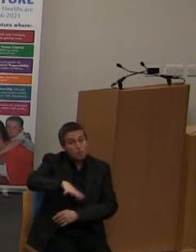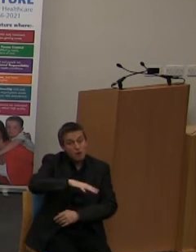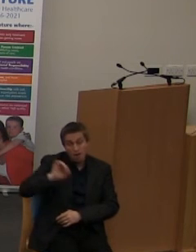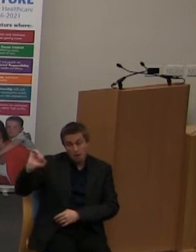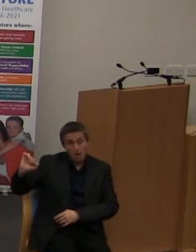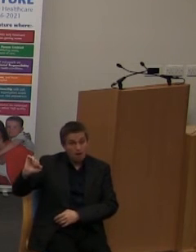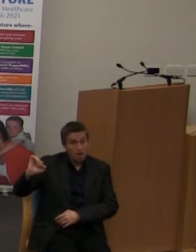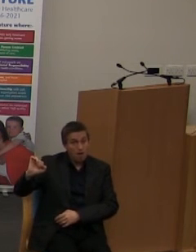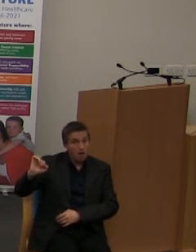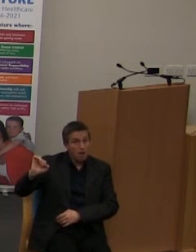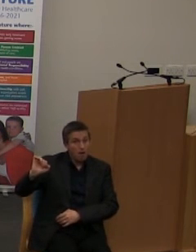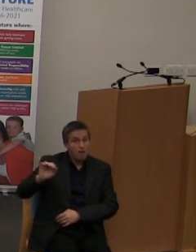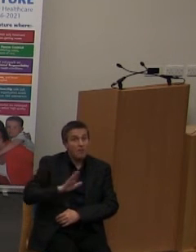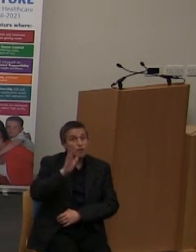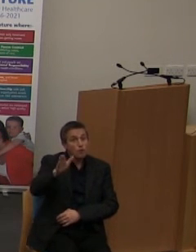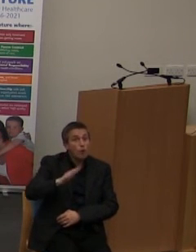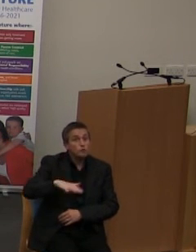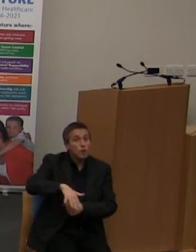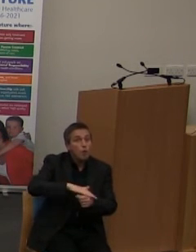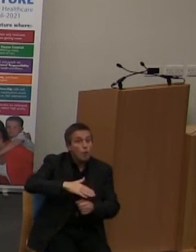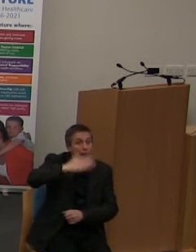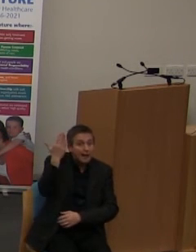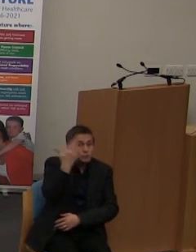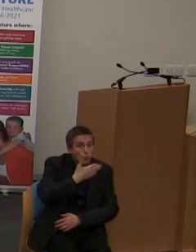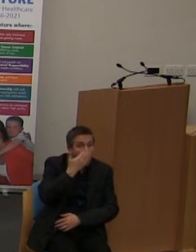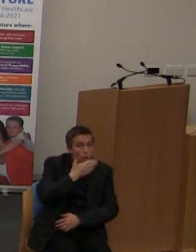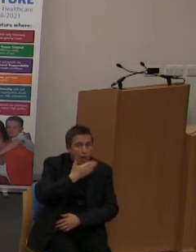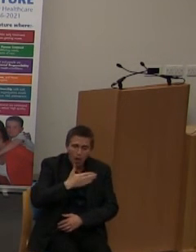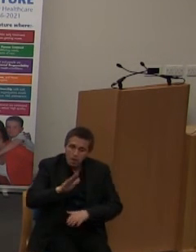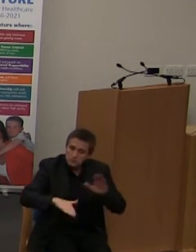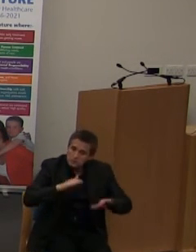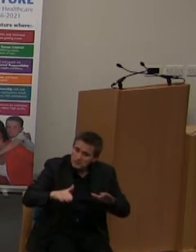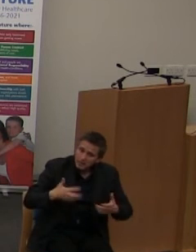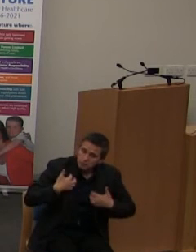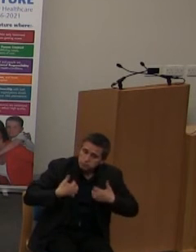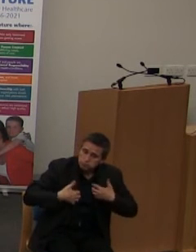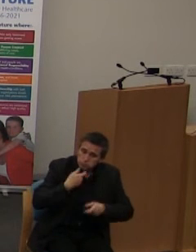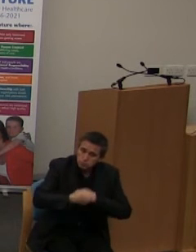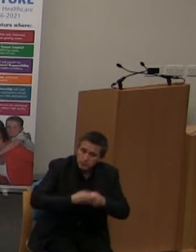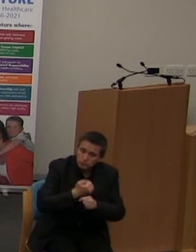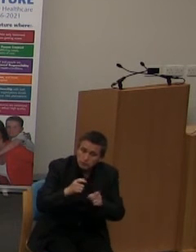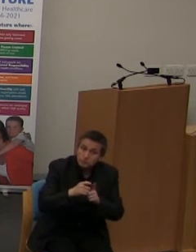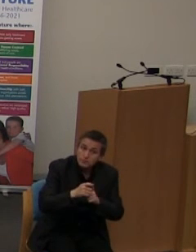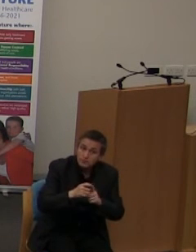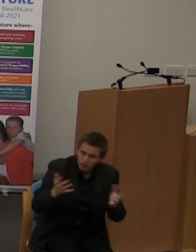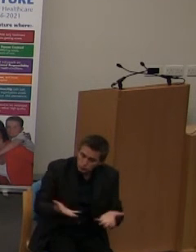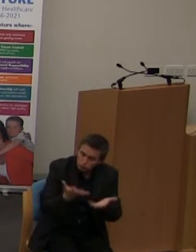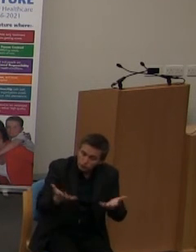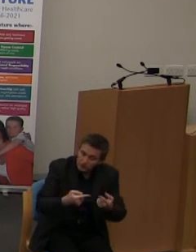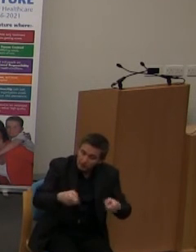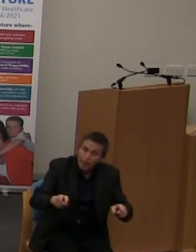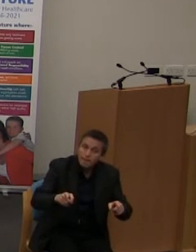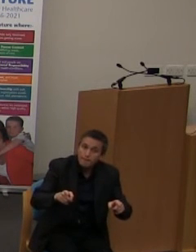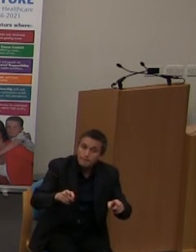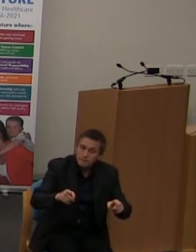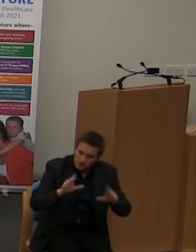in, they've even gone to the local high school to see who's interested in studying medicine and got them on board in their patient group